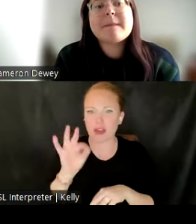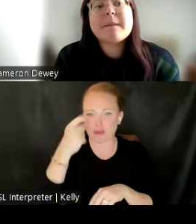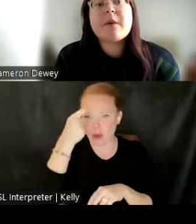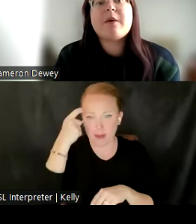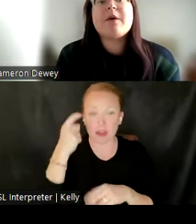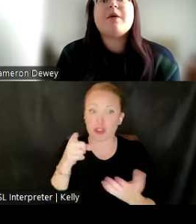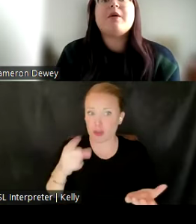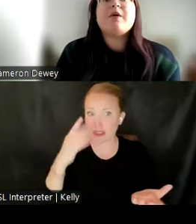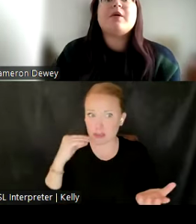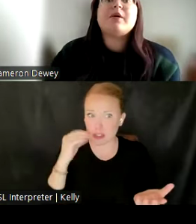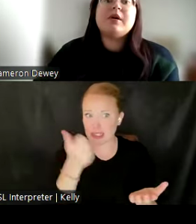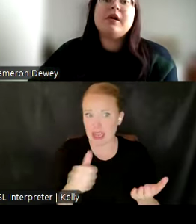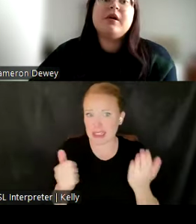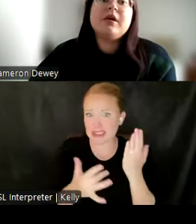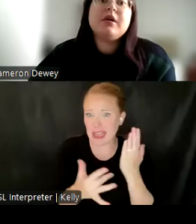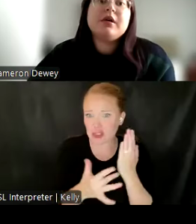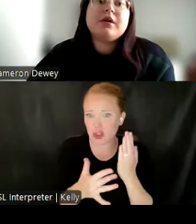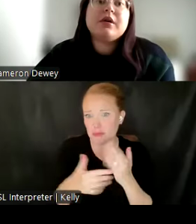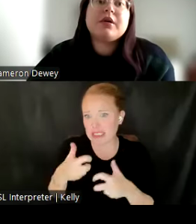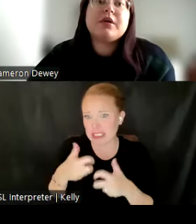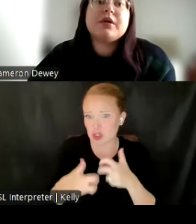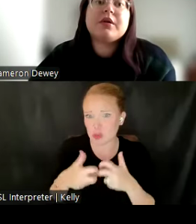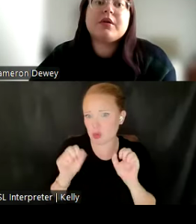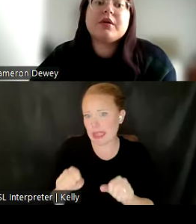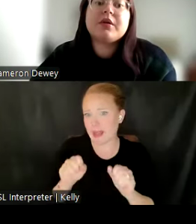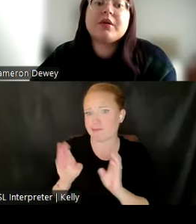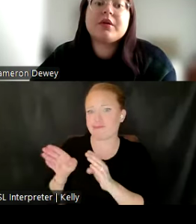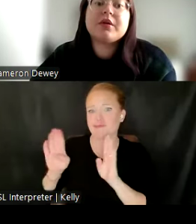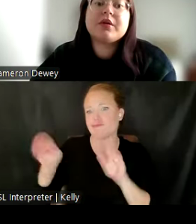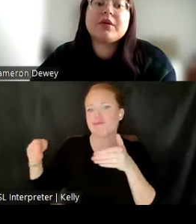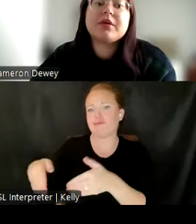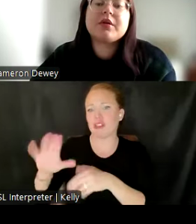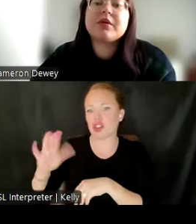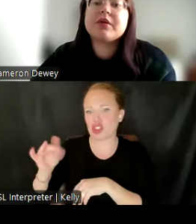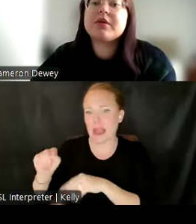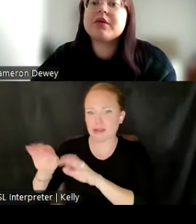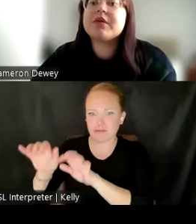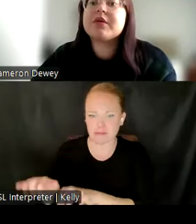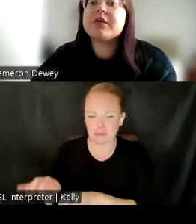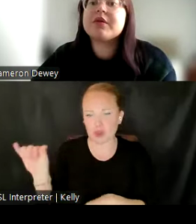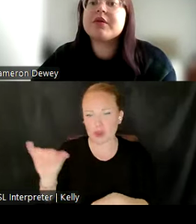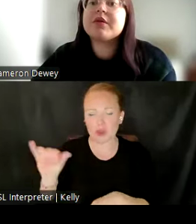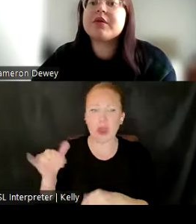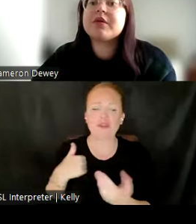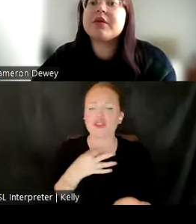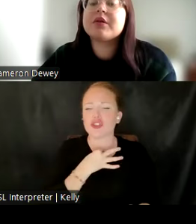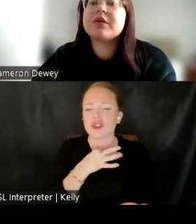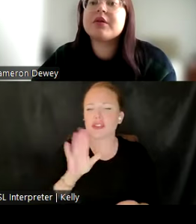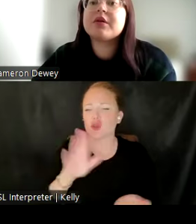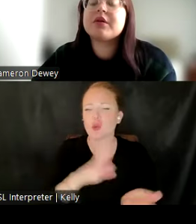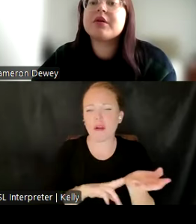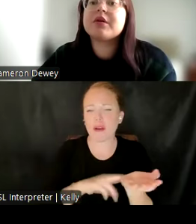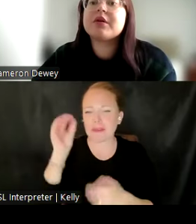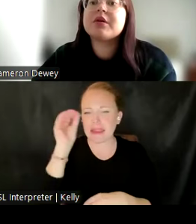difficulties and would prefer to use a chat, that's also encouraged as well. We just want to, get your guys' opinions. We really value